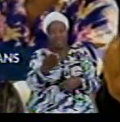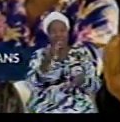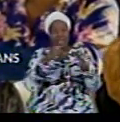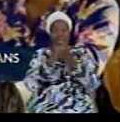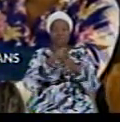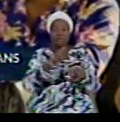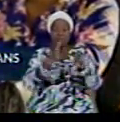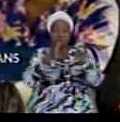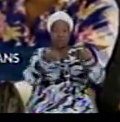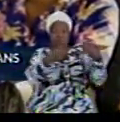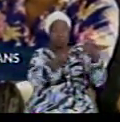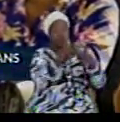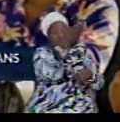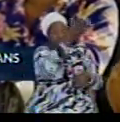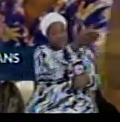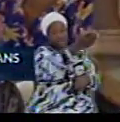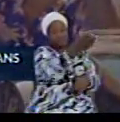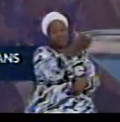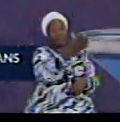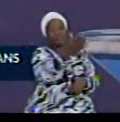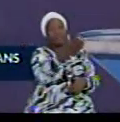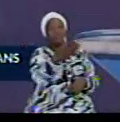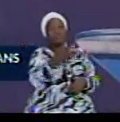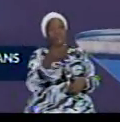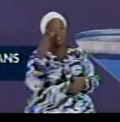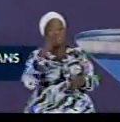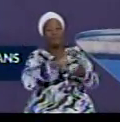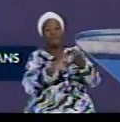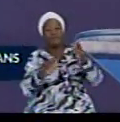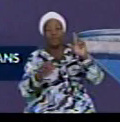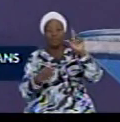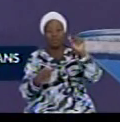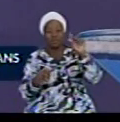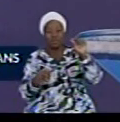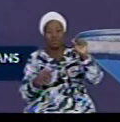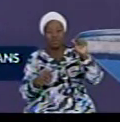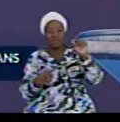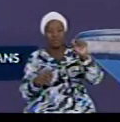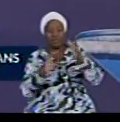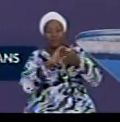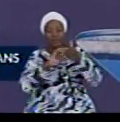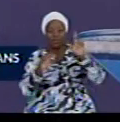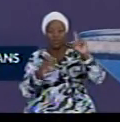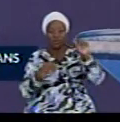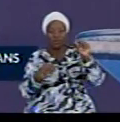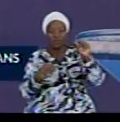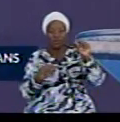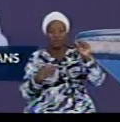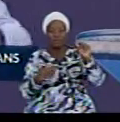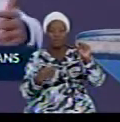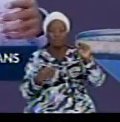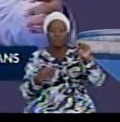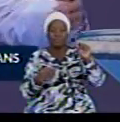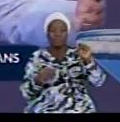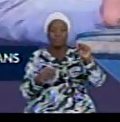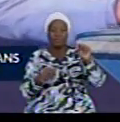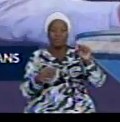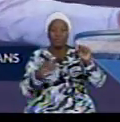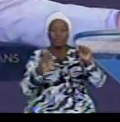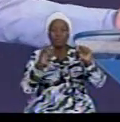will spread over there. Look at verse 20. In verse 20, it tells us,